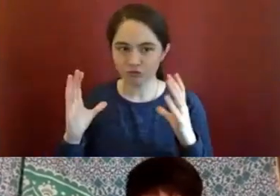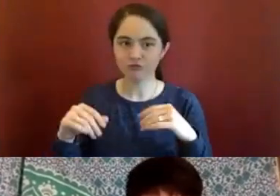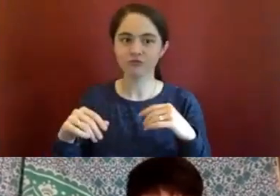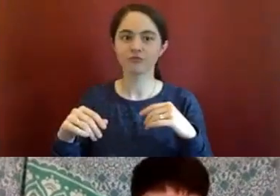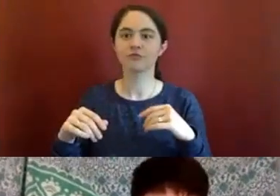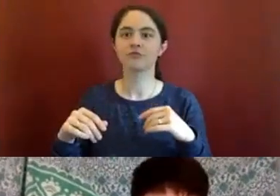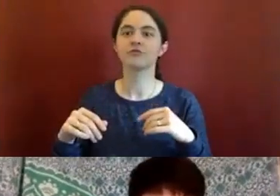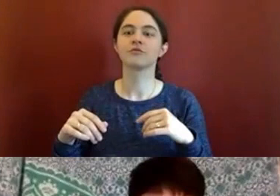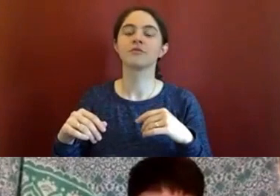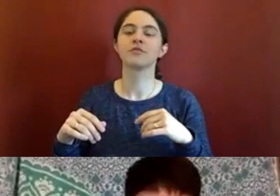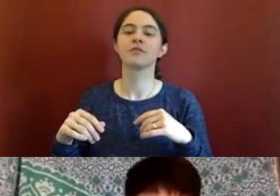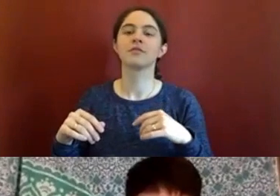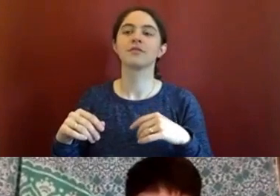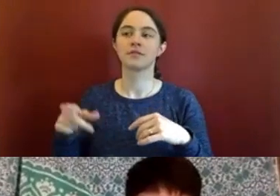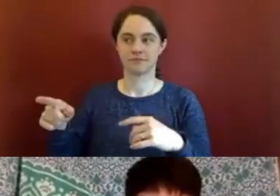brothers in home.